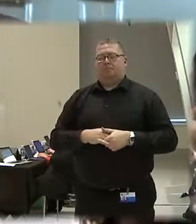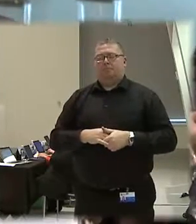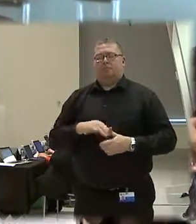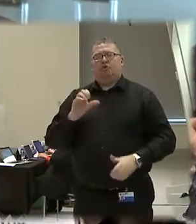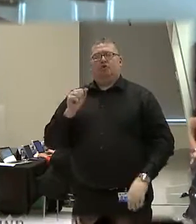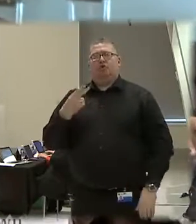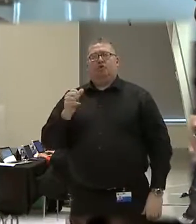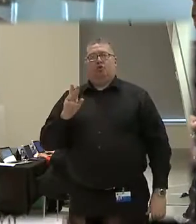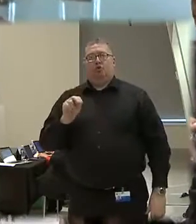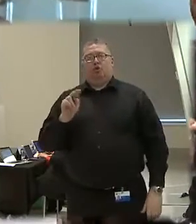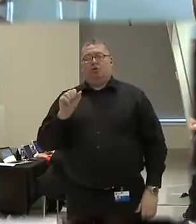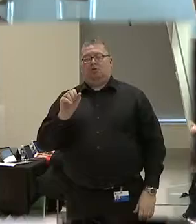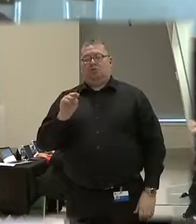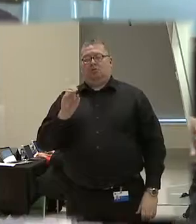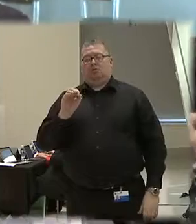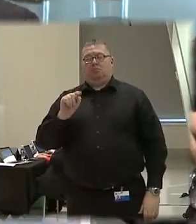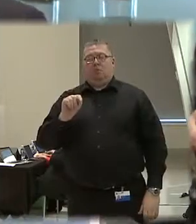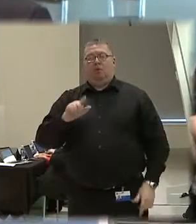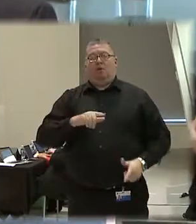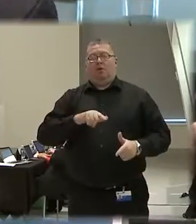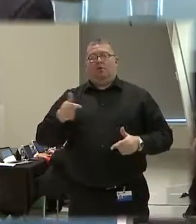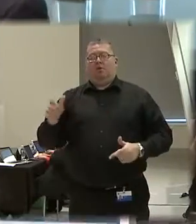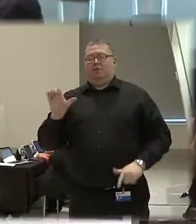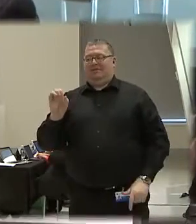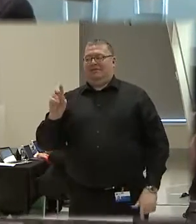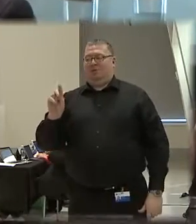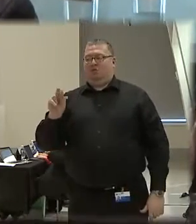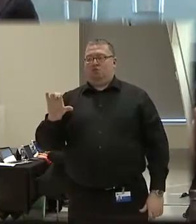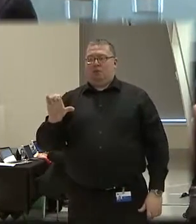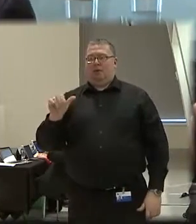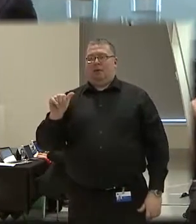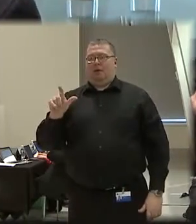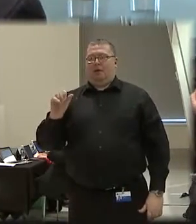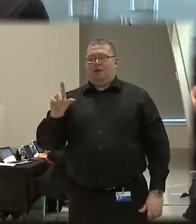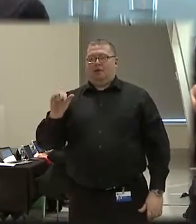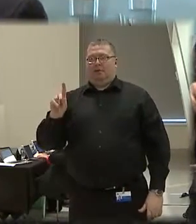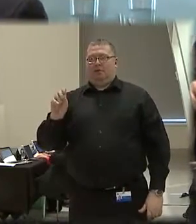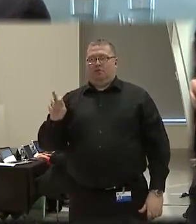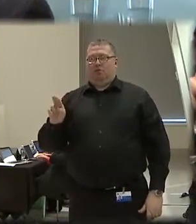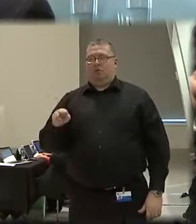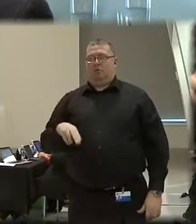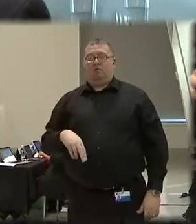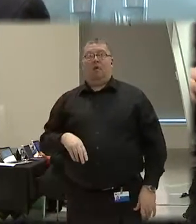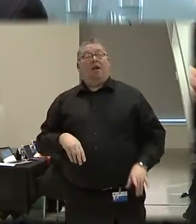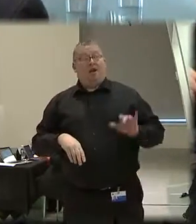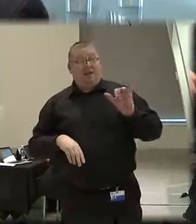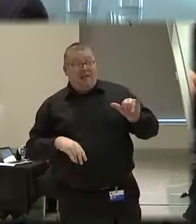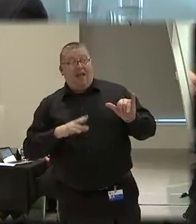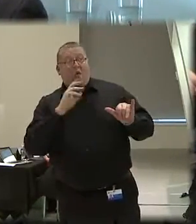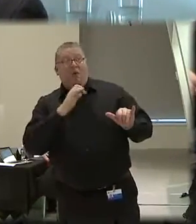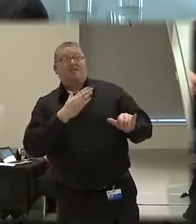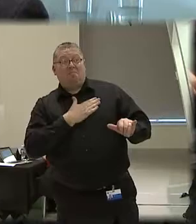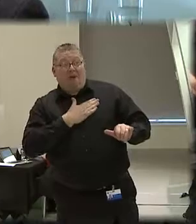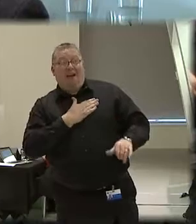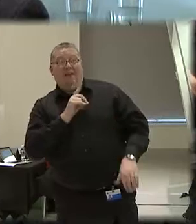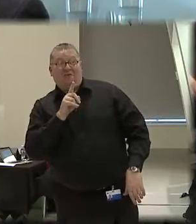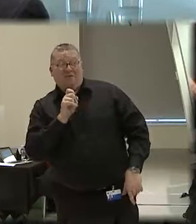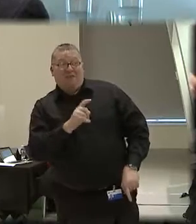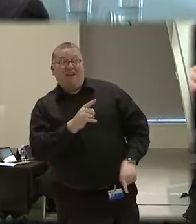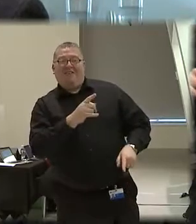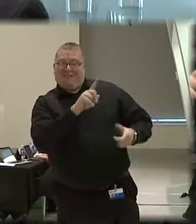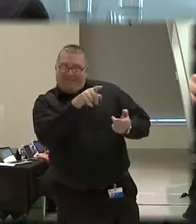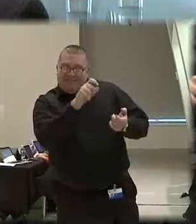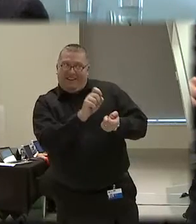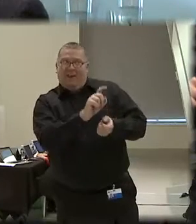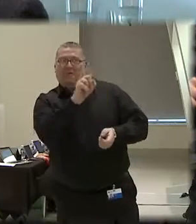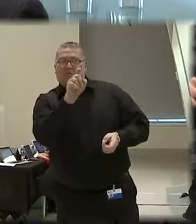Sean Smoot, followed by Cedric Alexander. Well, actually, that was my exact question. Exactly.